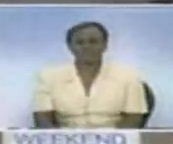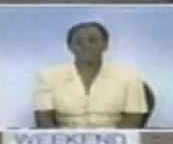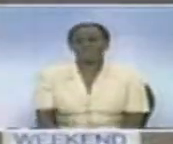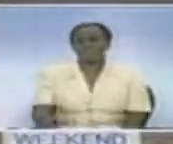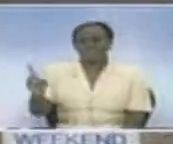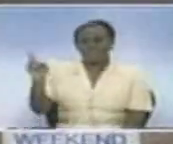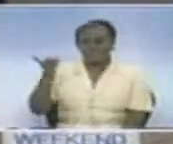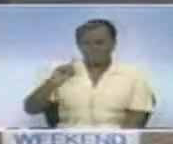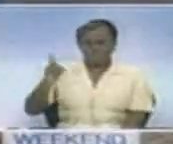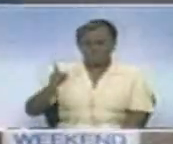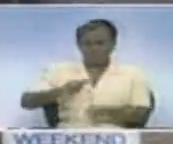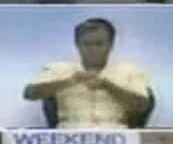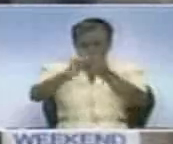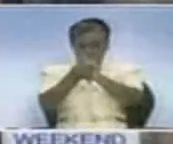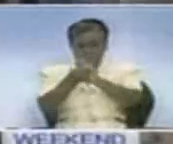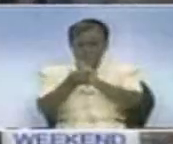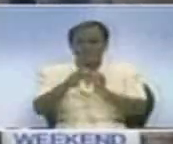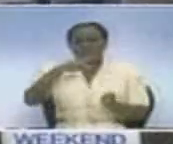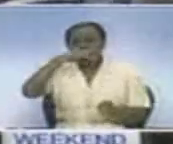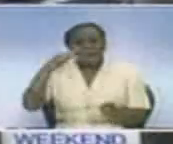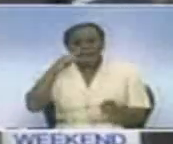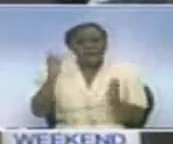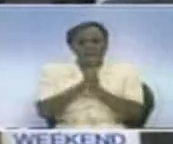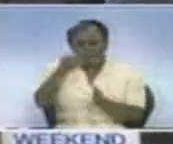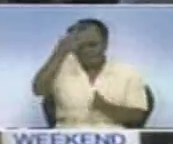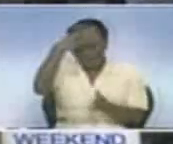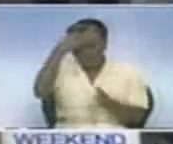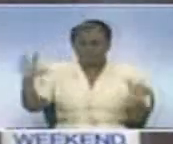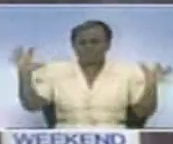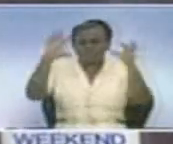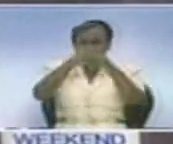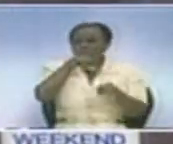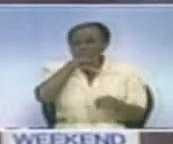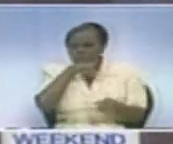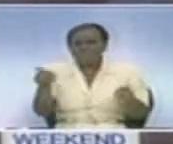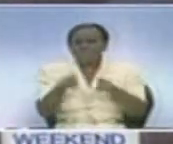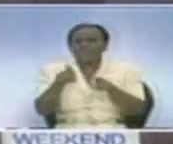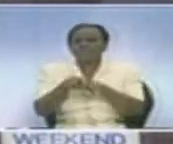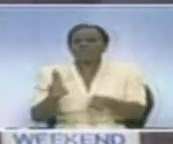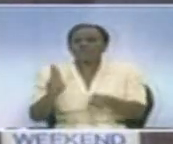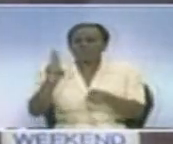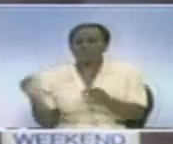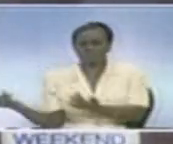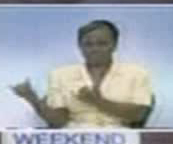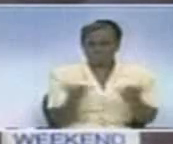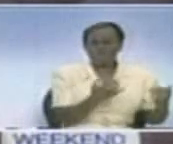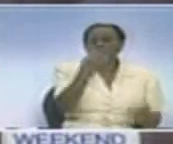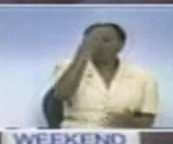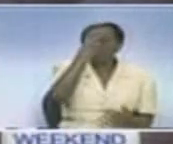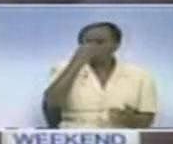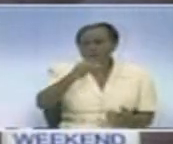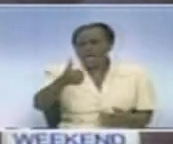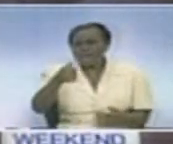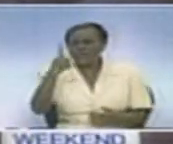Presently, tables have turned again with Kalonzo and Wetangula teaming up with Raila, while Uhuru has dropped in William Ruto and Adan